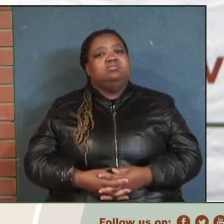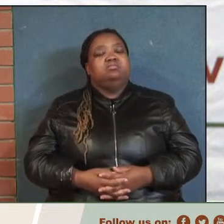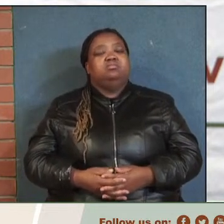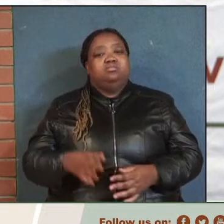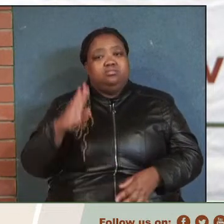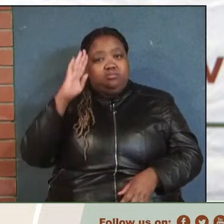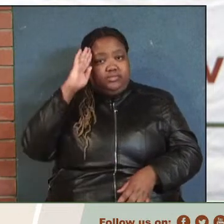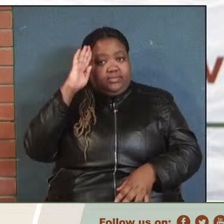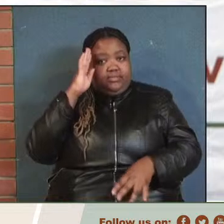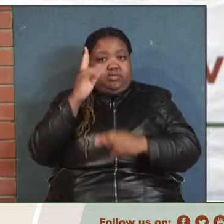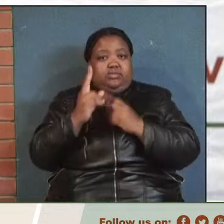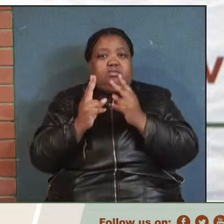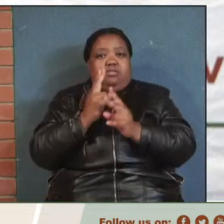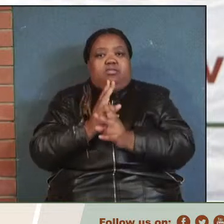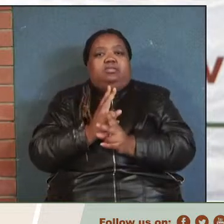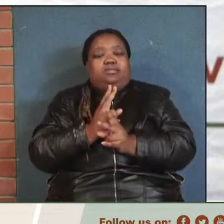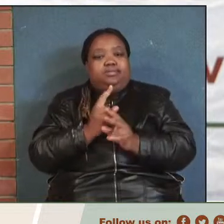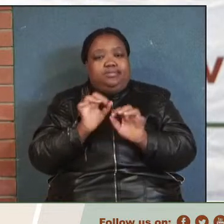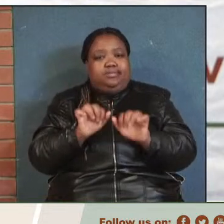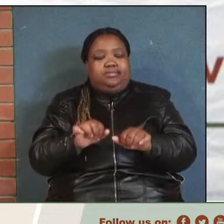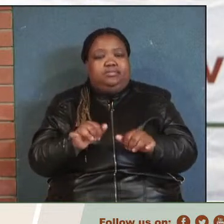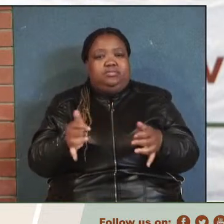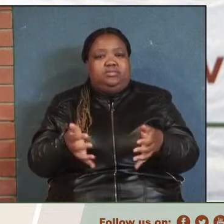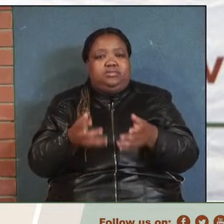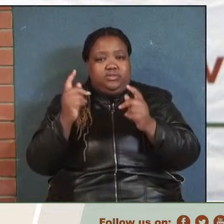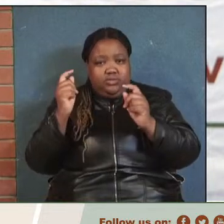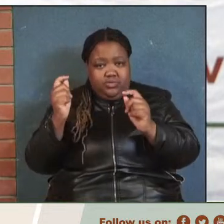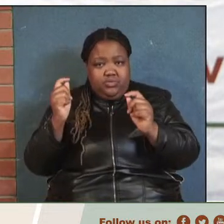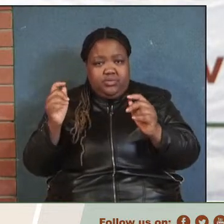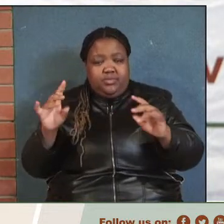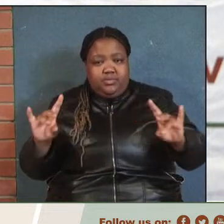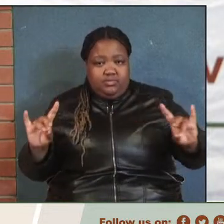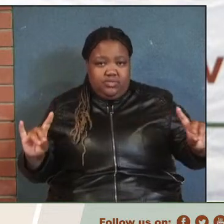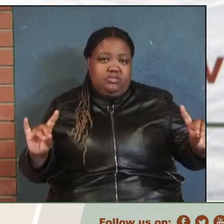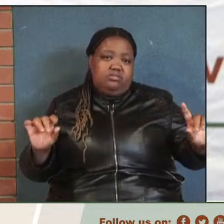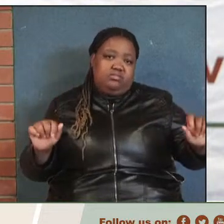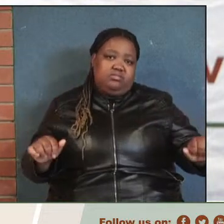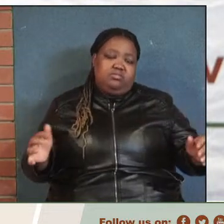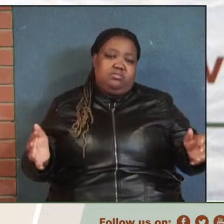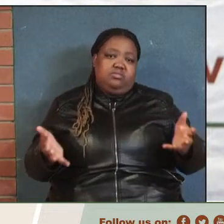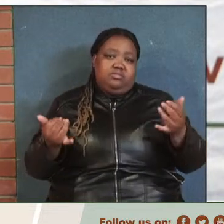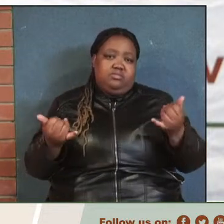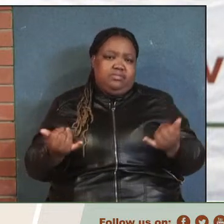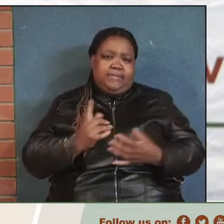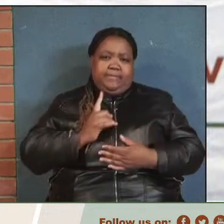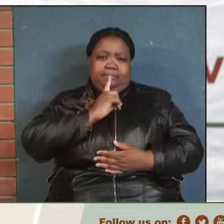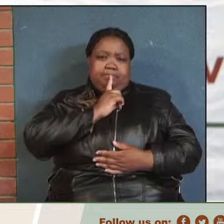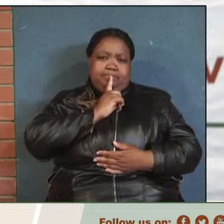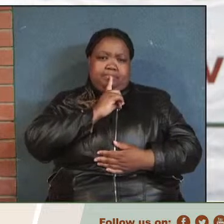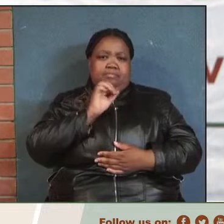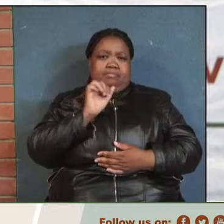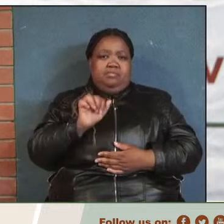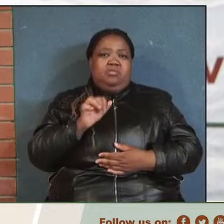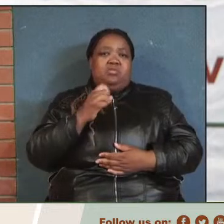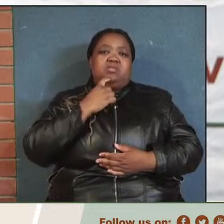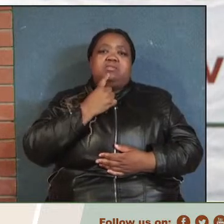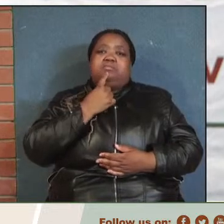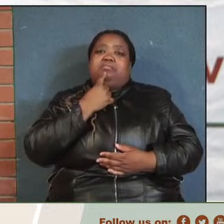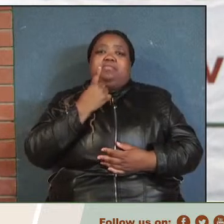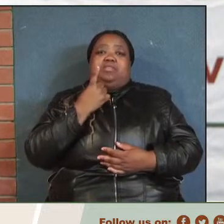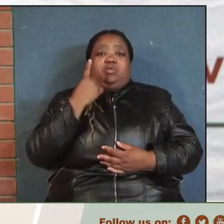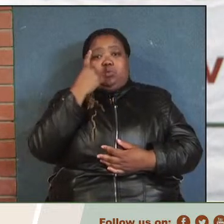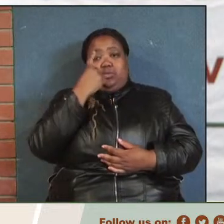Greetings once again to the House. Well, Honourable Chair, I was going to keep quiet, but you did not answer my